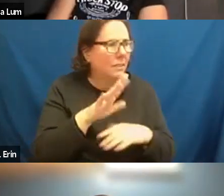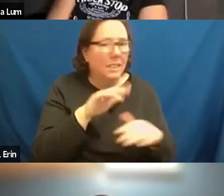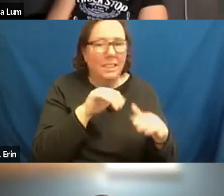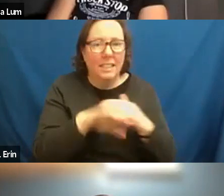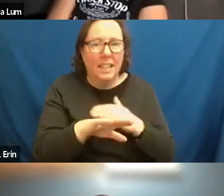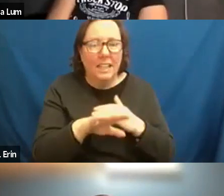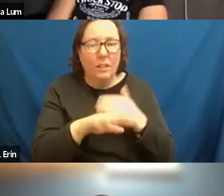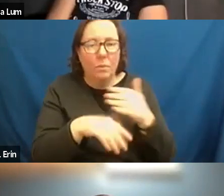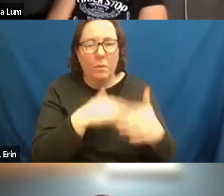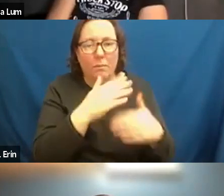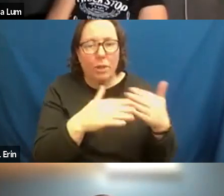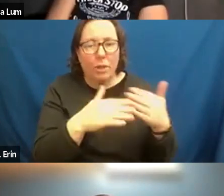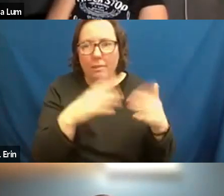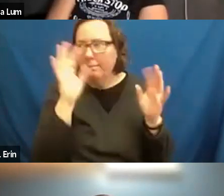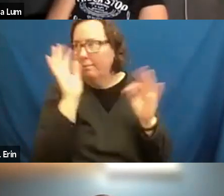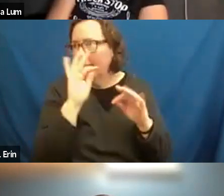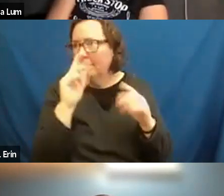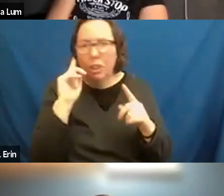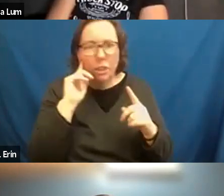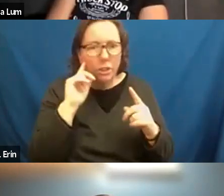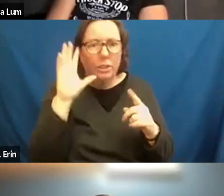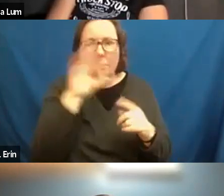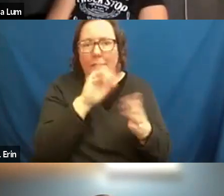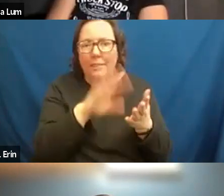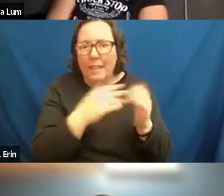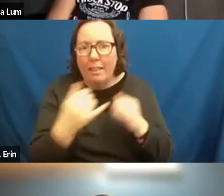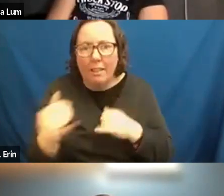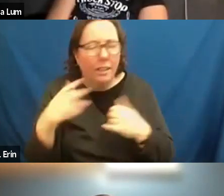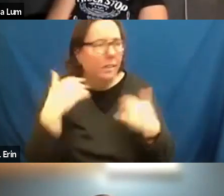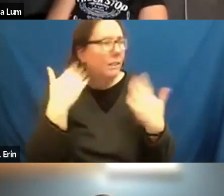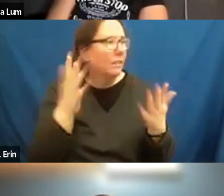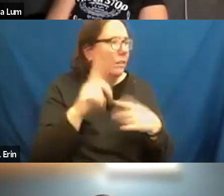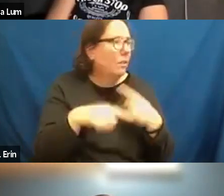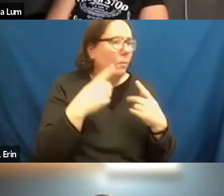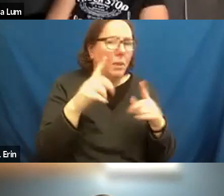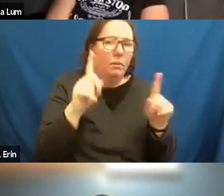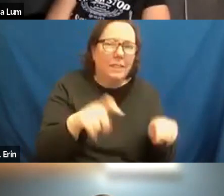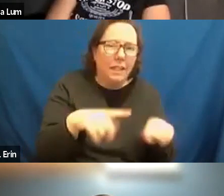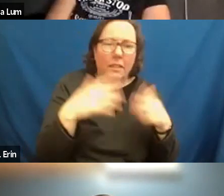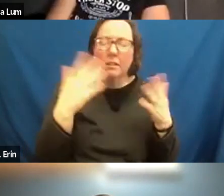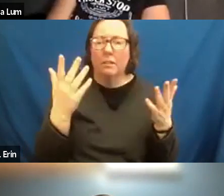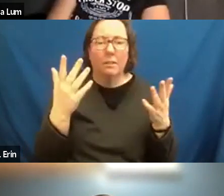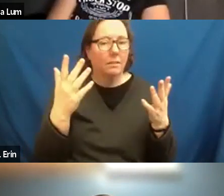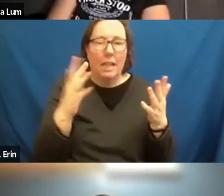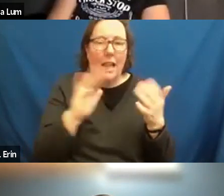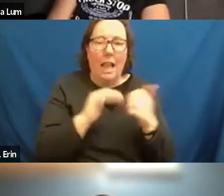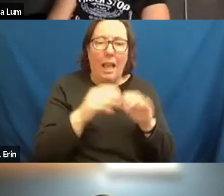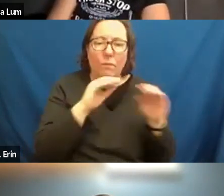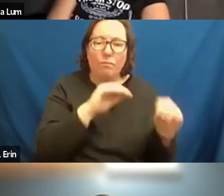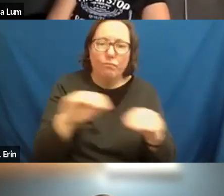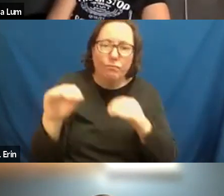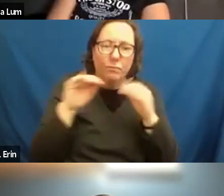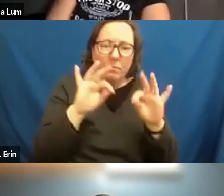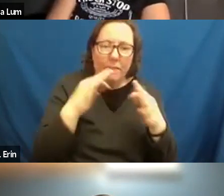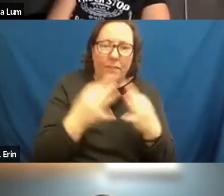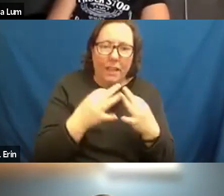the process are encouraged by the district to really become aware